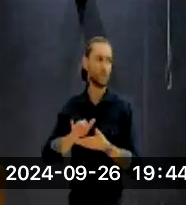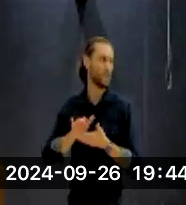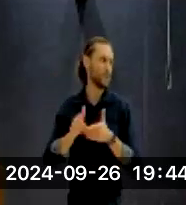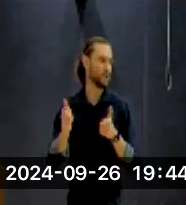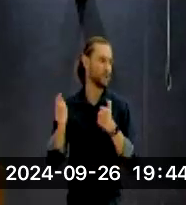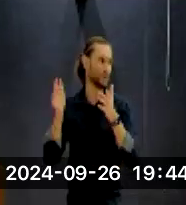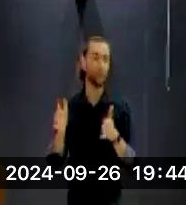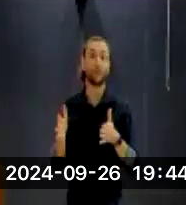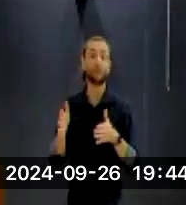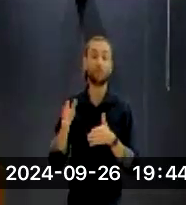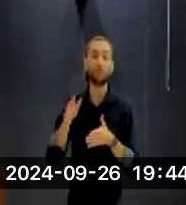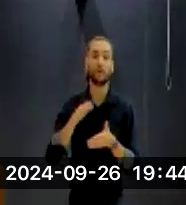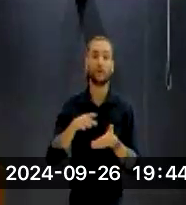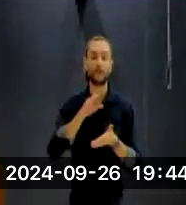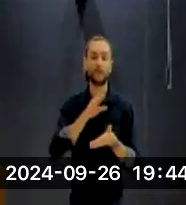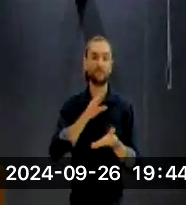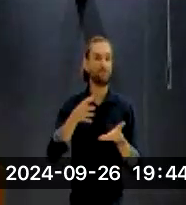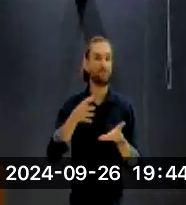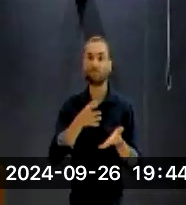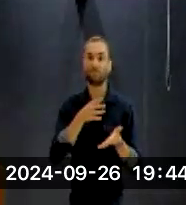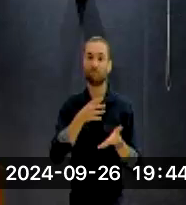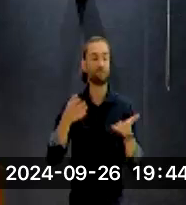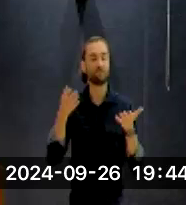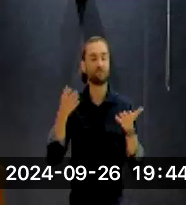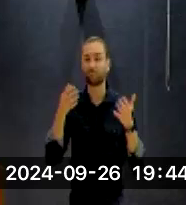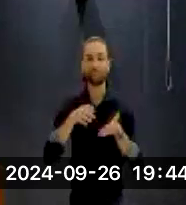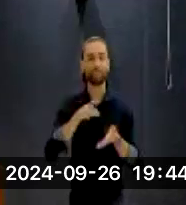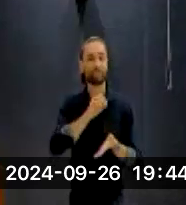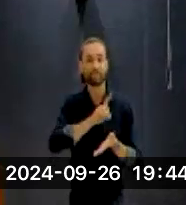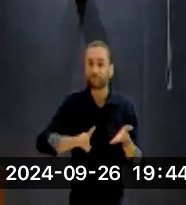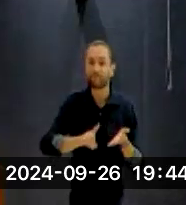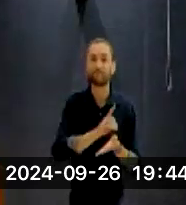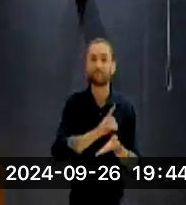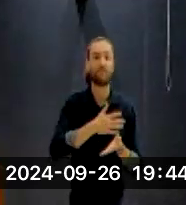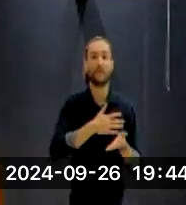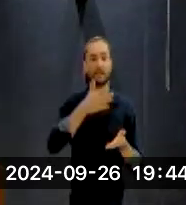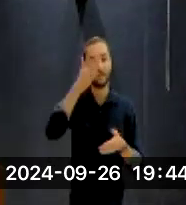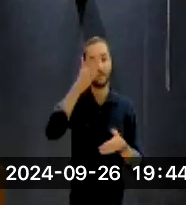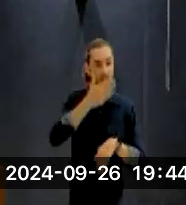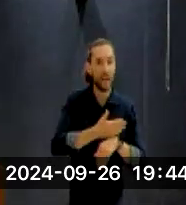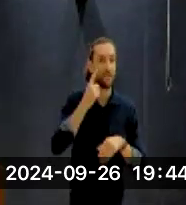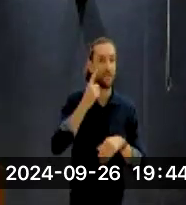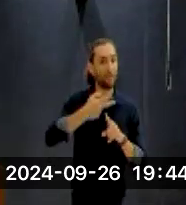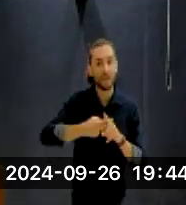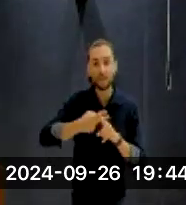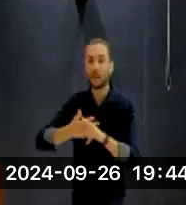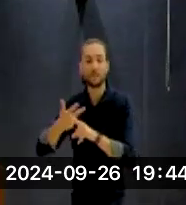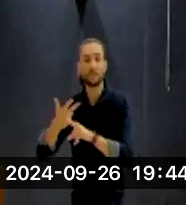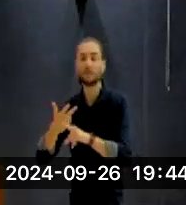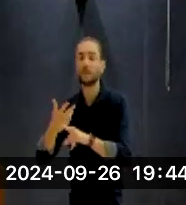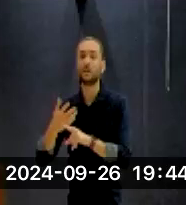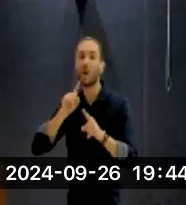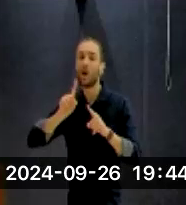son, paraded teachers in for months, all talking about my son's disabilities. The